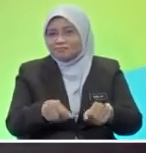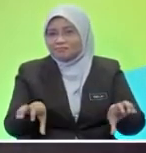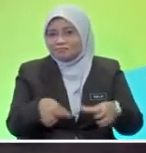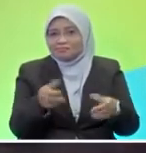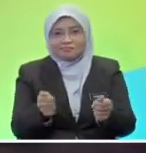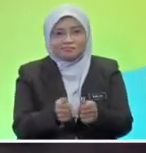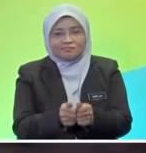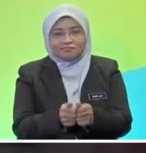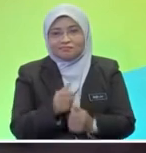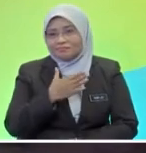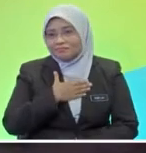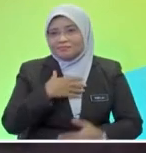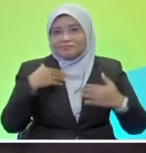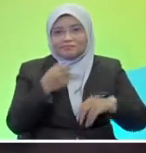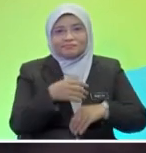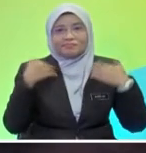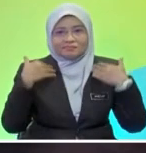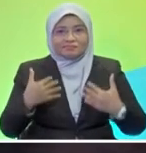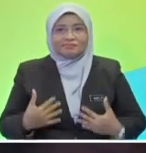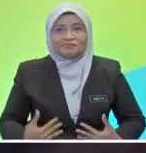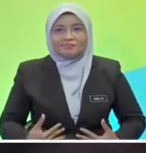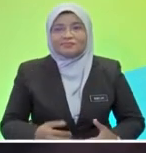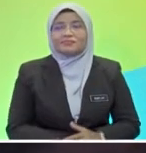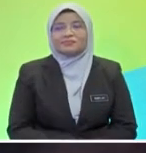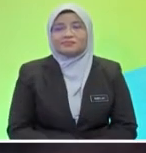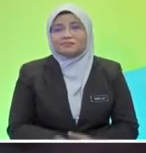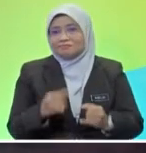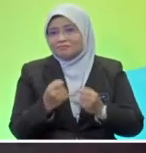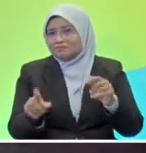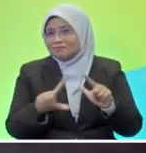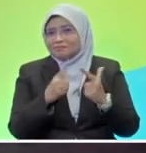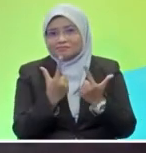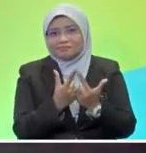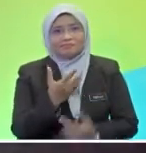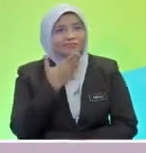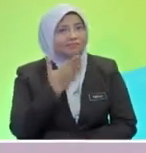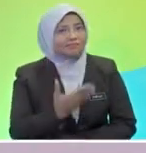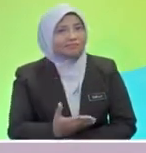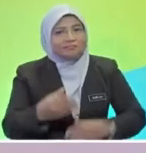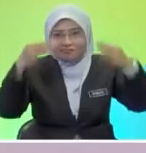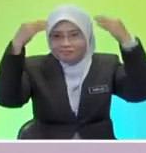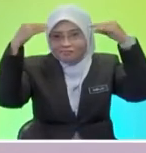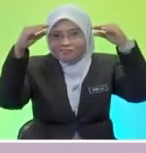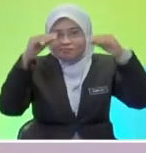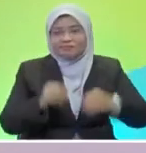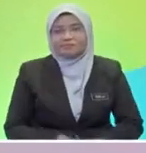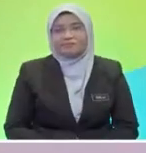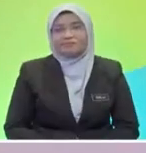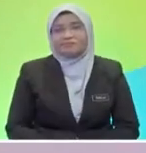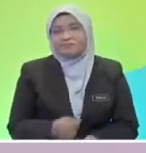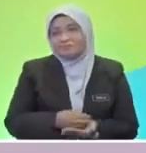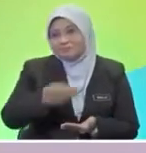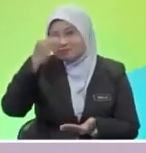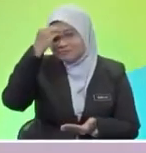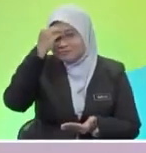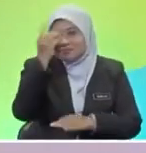very exciting. Now, teacher, we've reached the end of the class, so thank you very much for being with us here and teaching us all the things that we can do with our